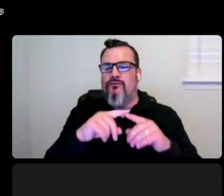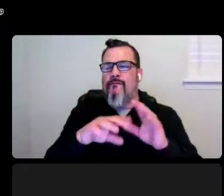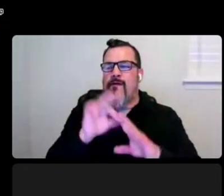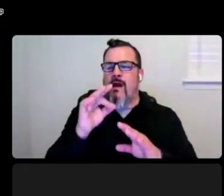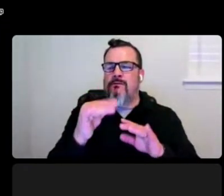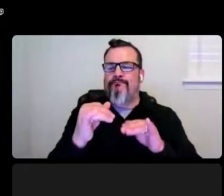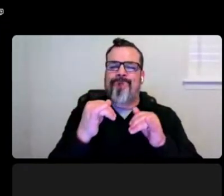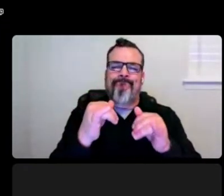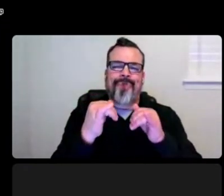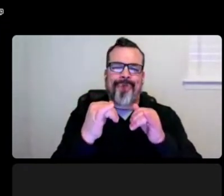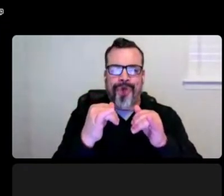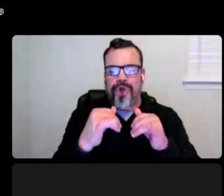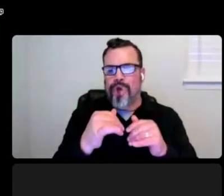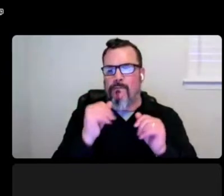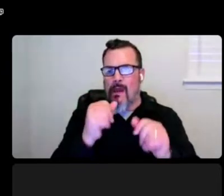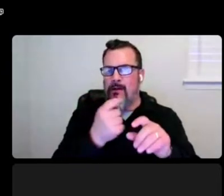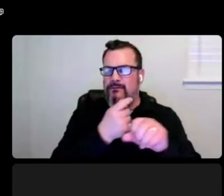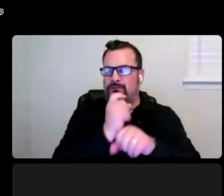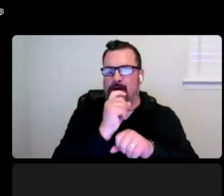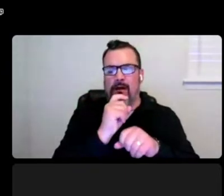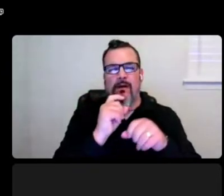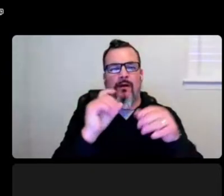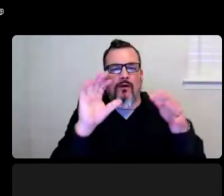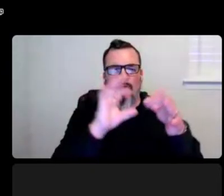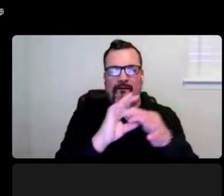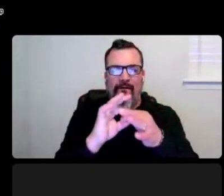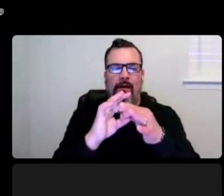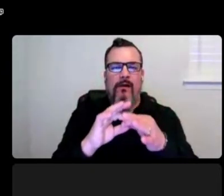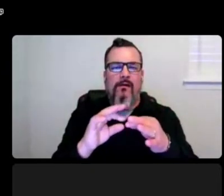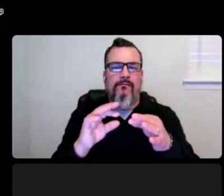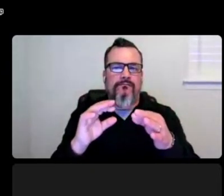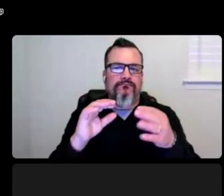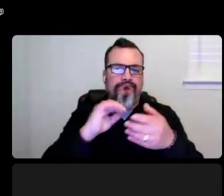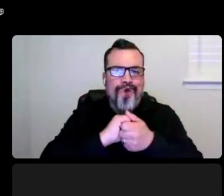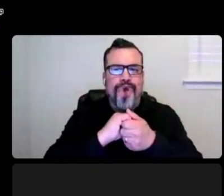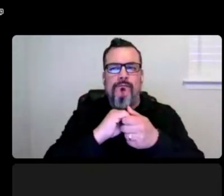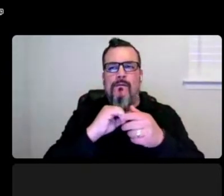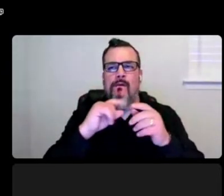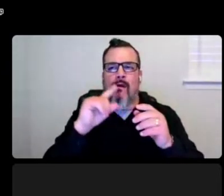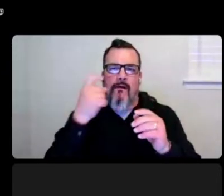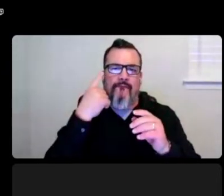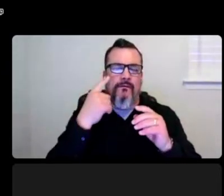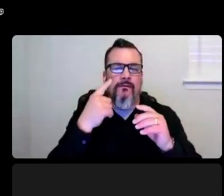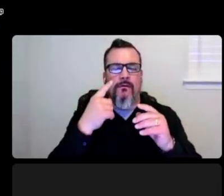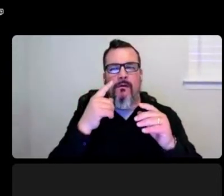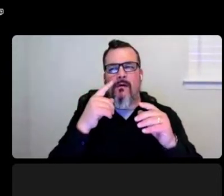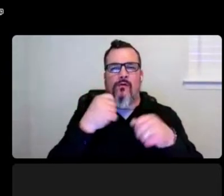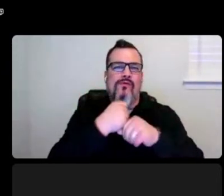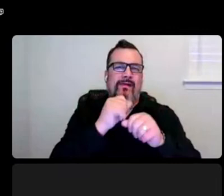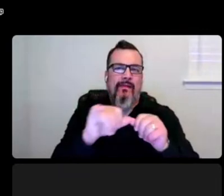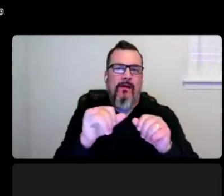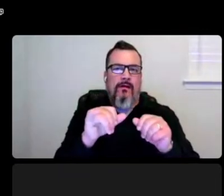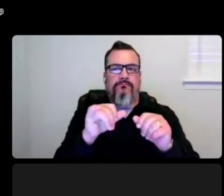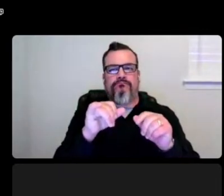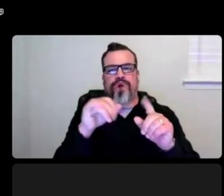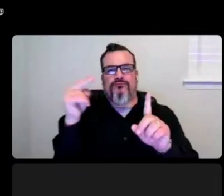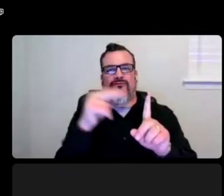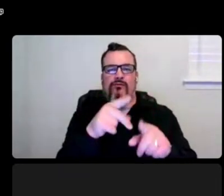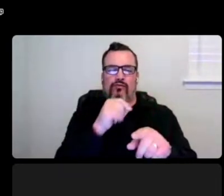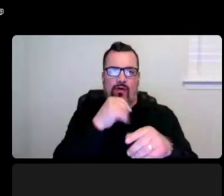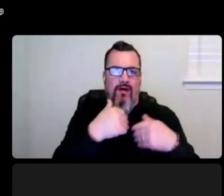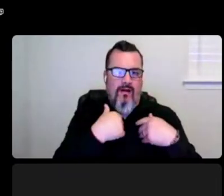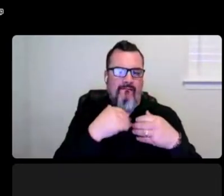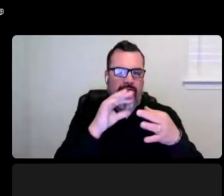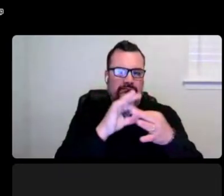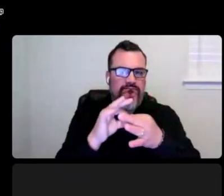can jeopardize the ability to develop a unified, cohesive governance team, or at least create the perception you don't have one. So it's incredibly